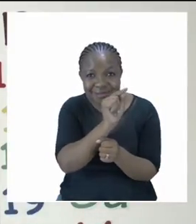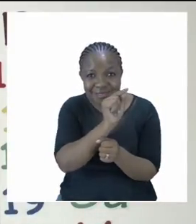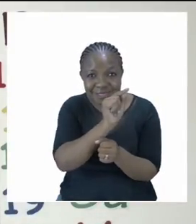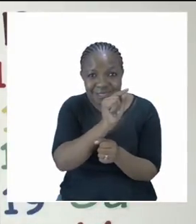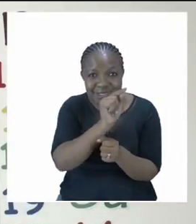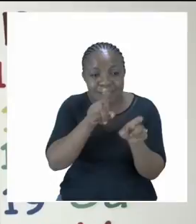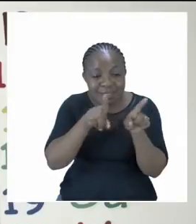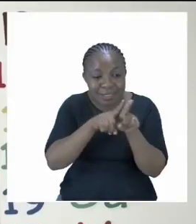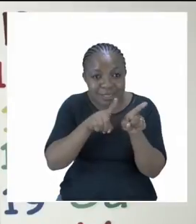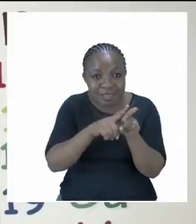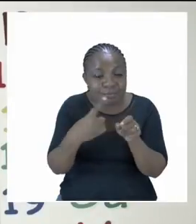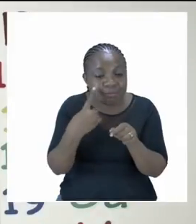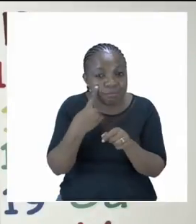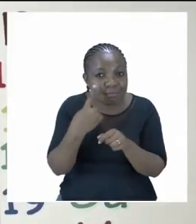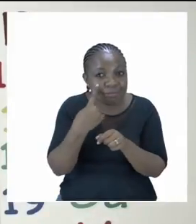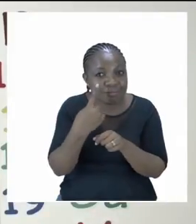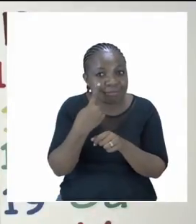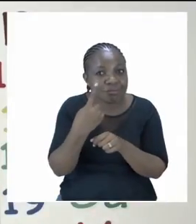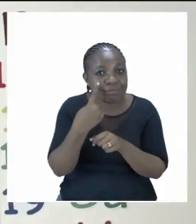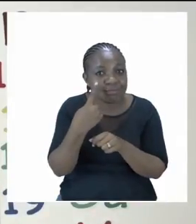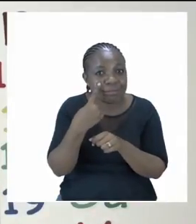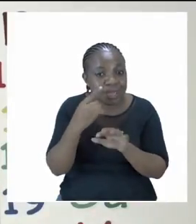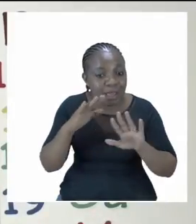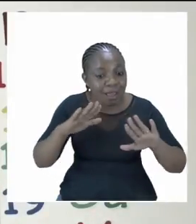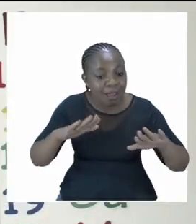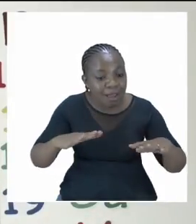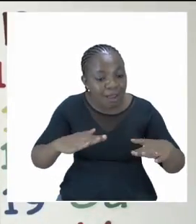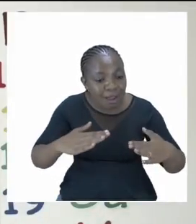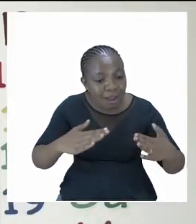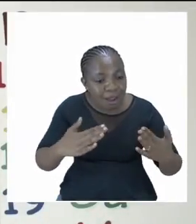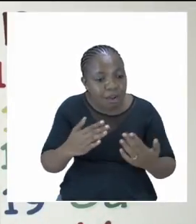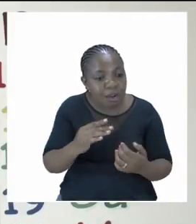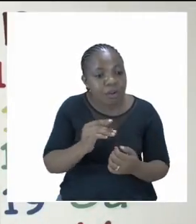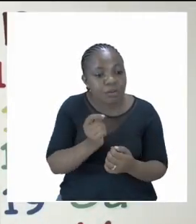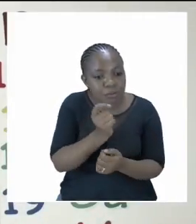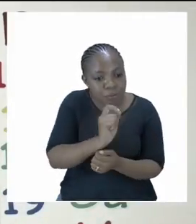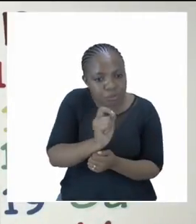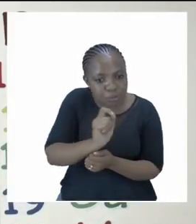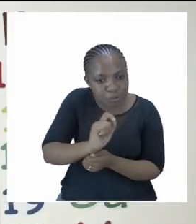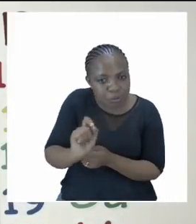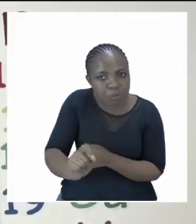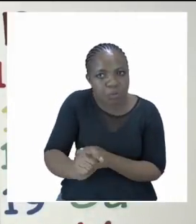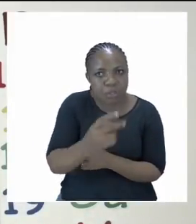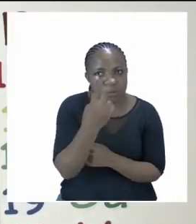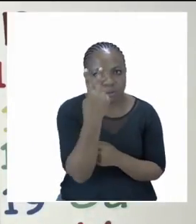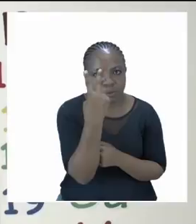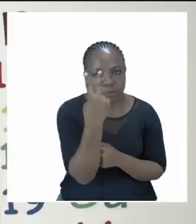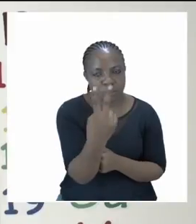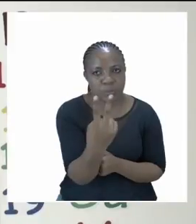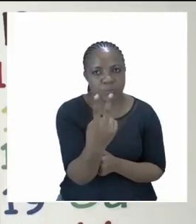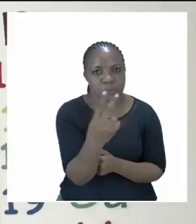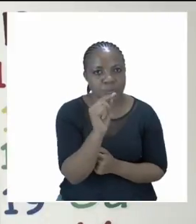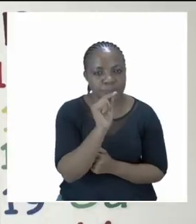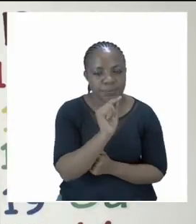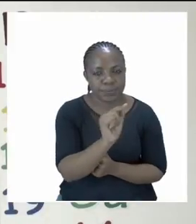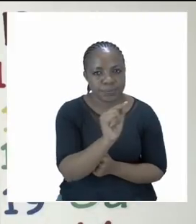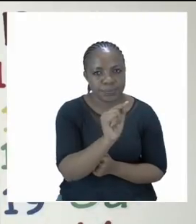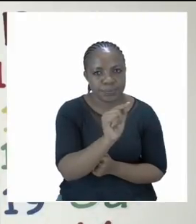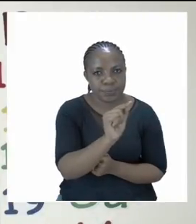do me on the board, you with your finger in the air. Let's go. We